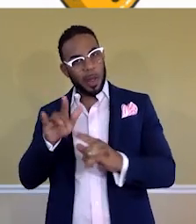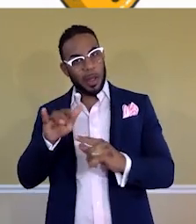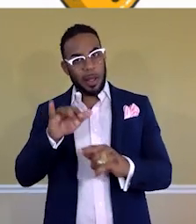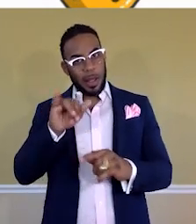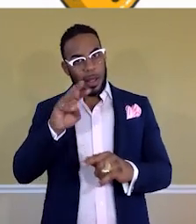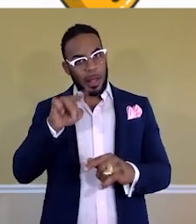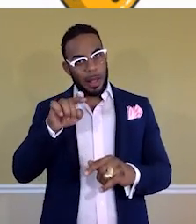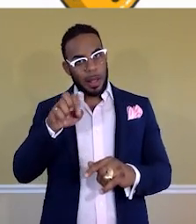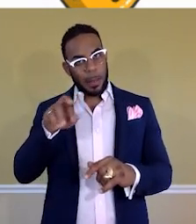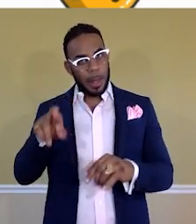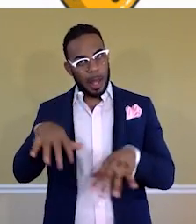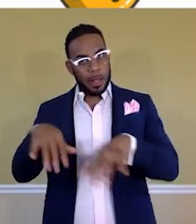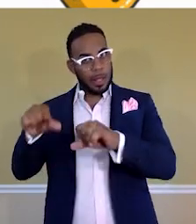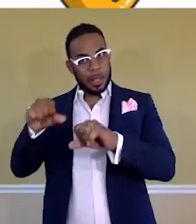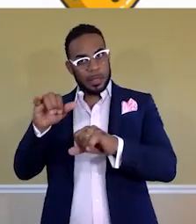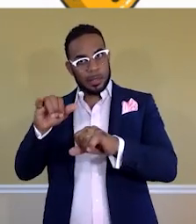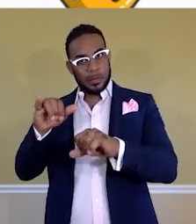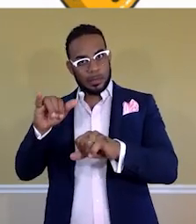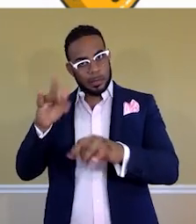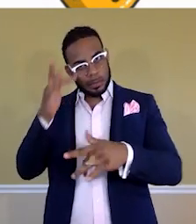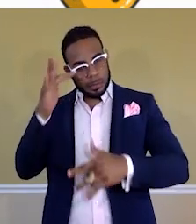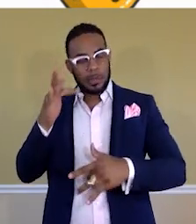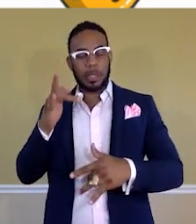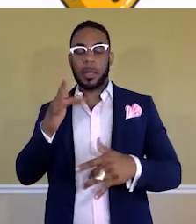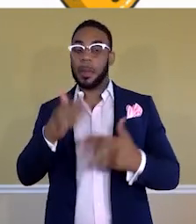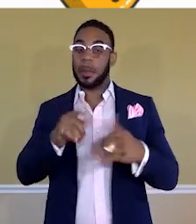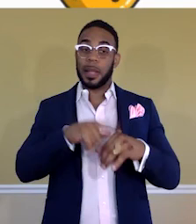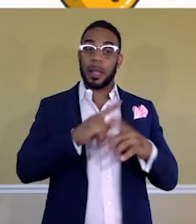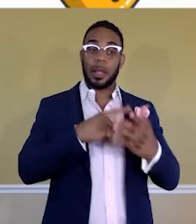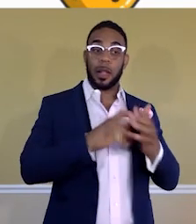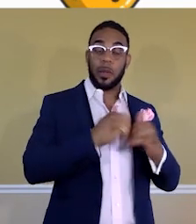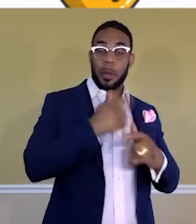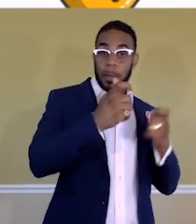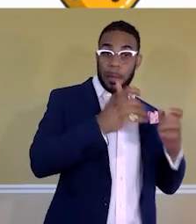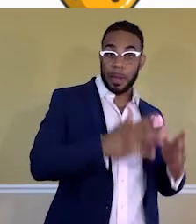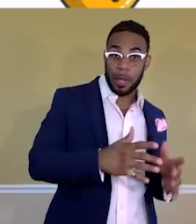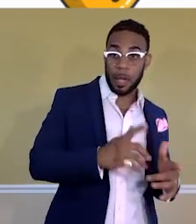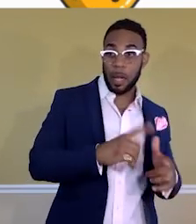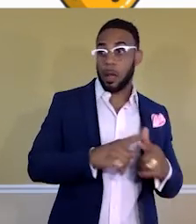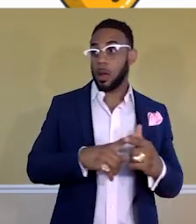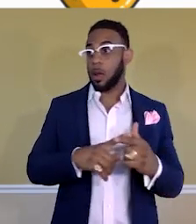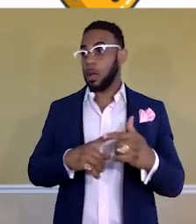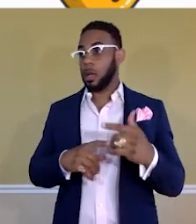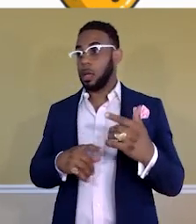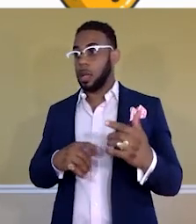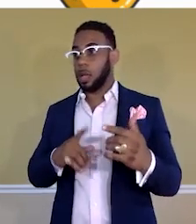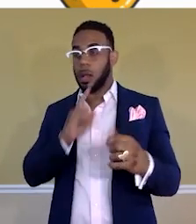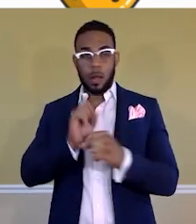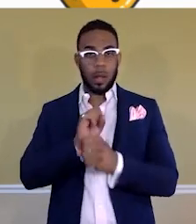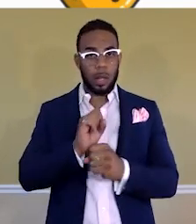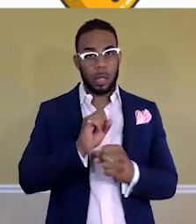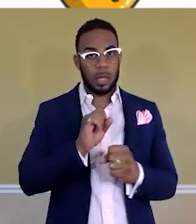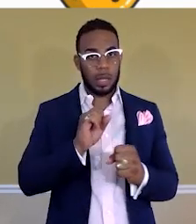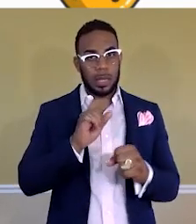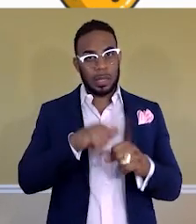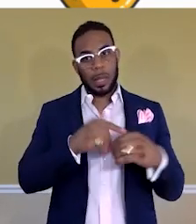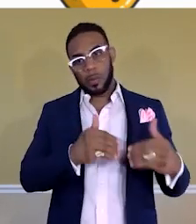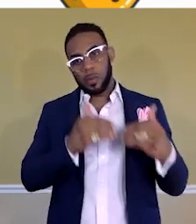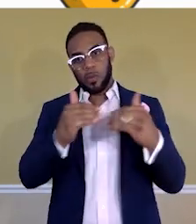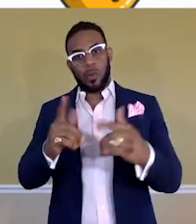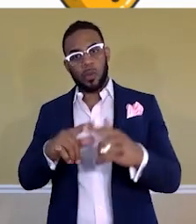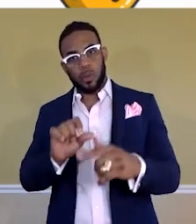imposter syndrome, or maybe it's a time to discuss this with my manager. Or, ultimately, maybe it's time to move on